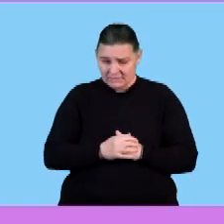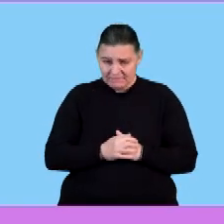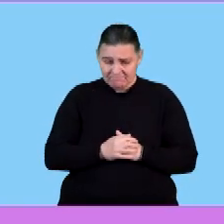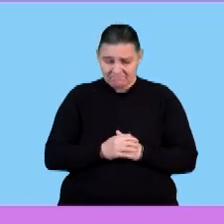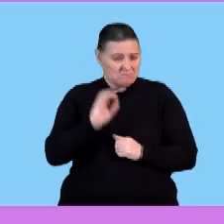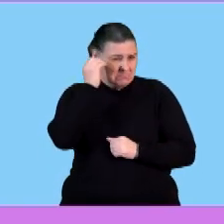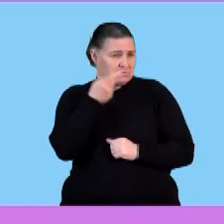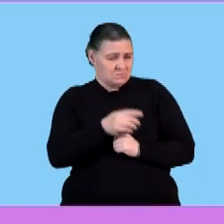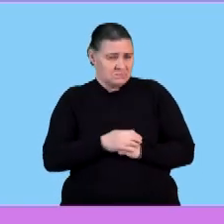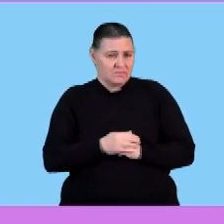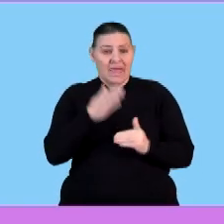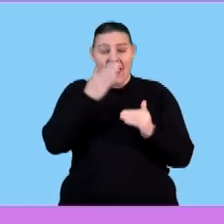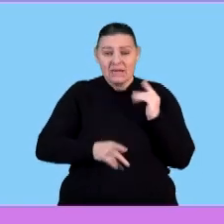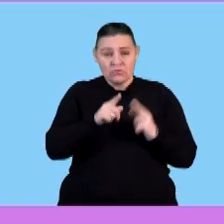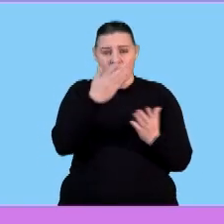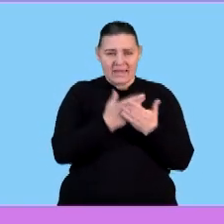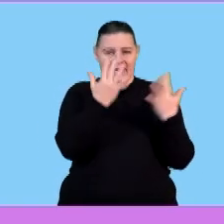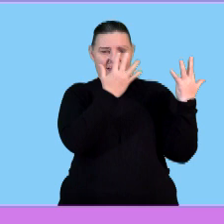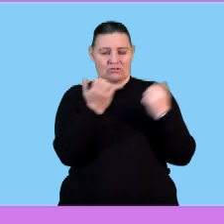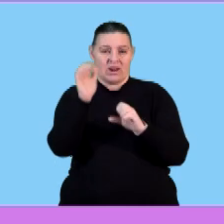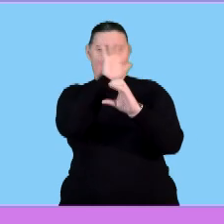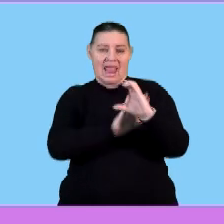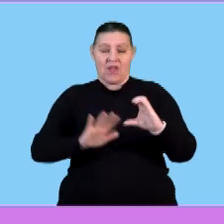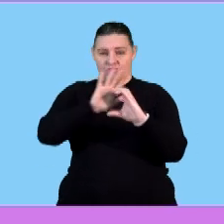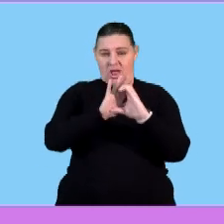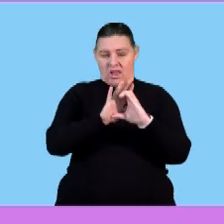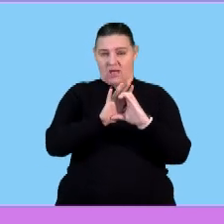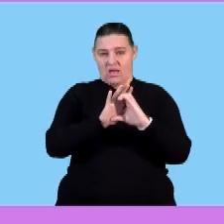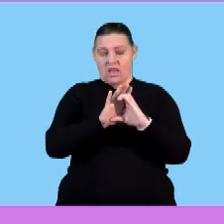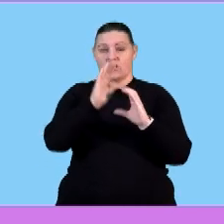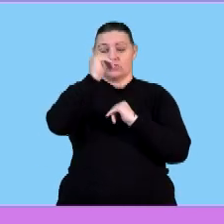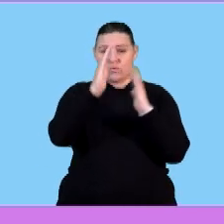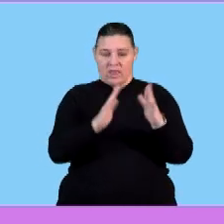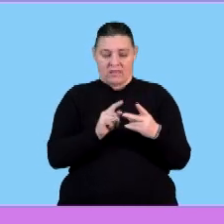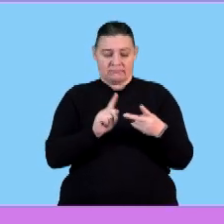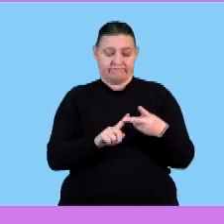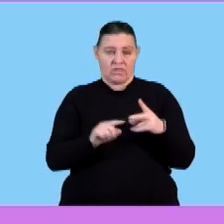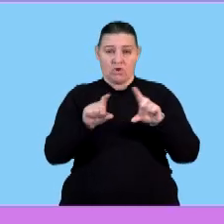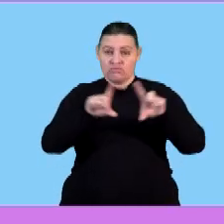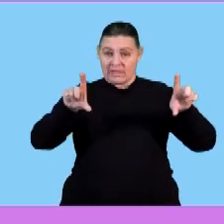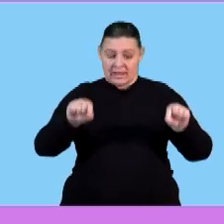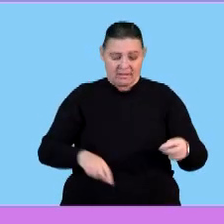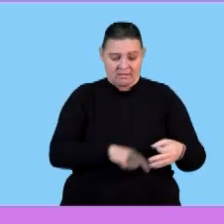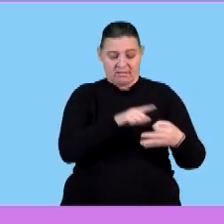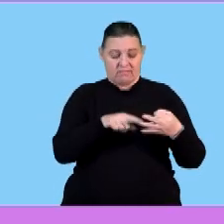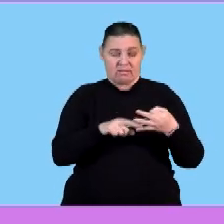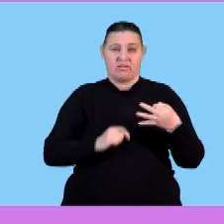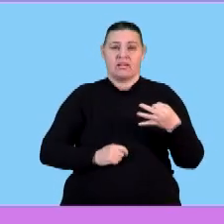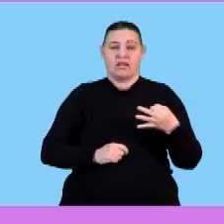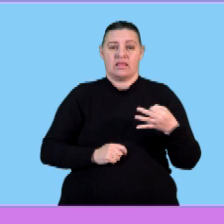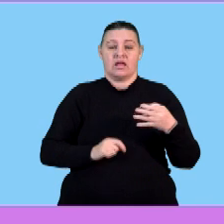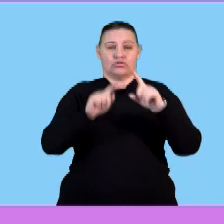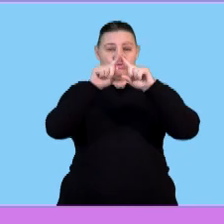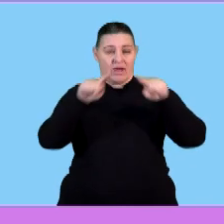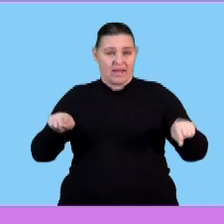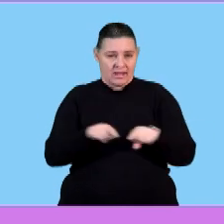By the end of the lesson today, you should be able to calculate the area for square, calculate the area for rectangle, calculate